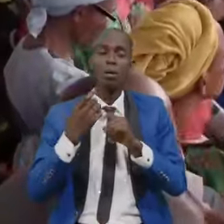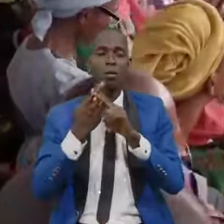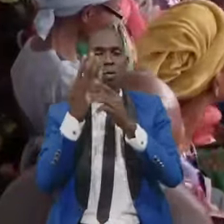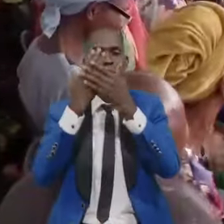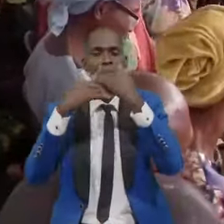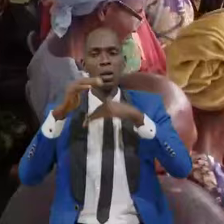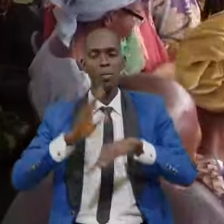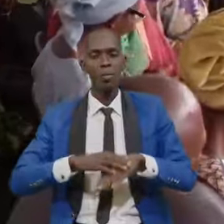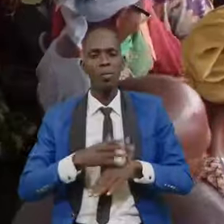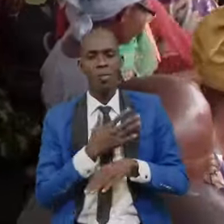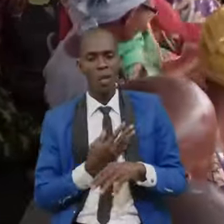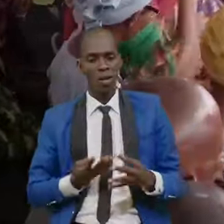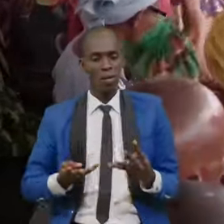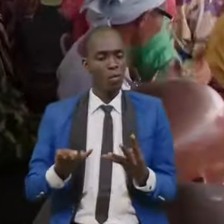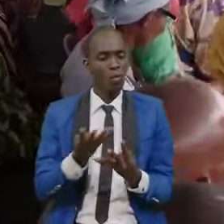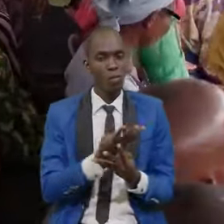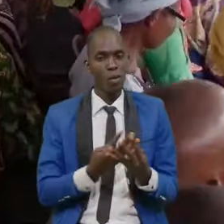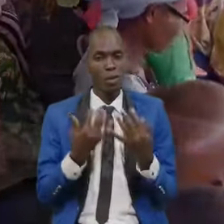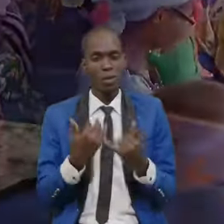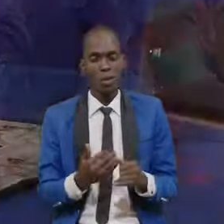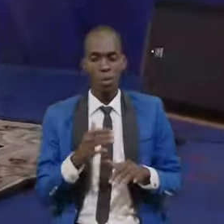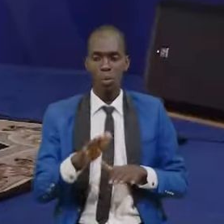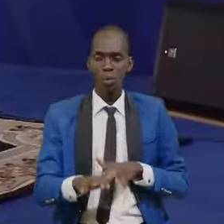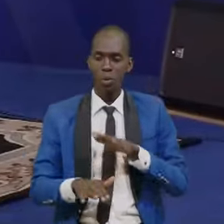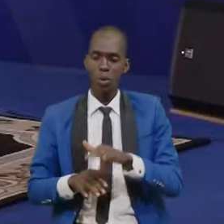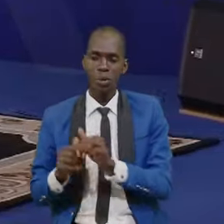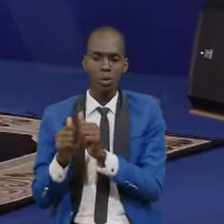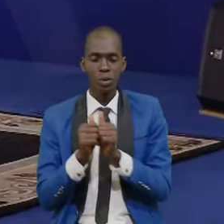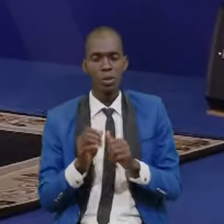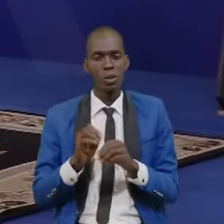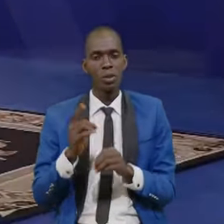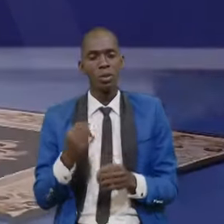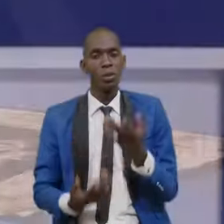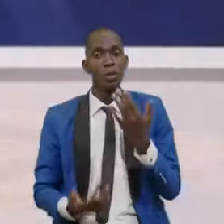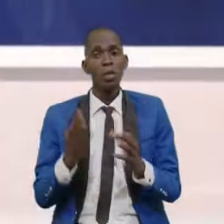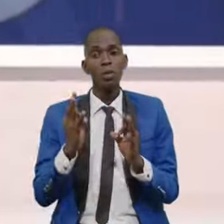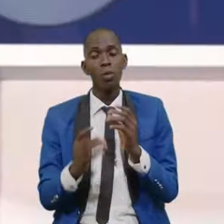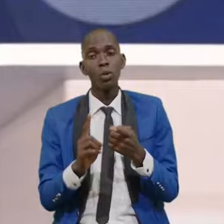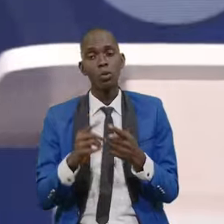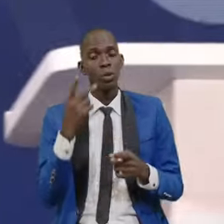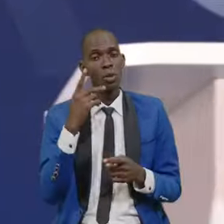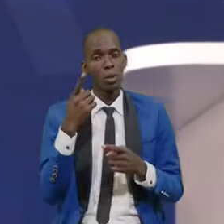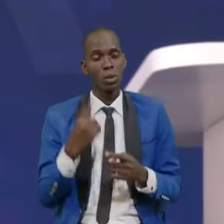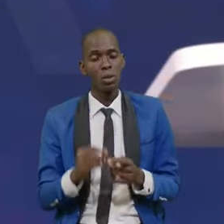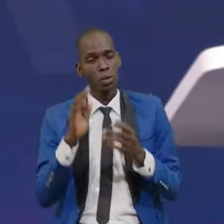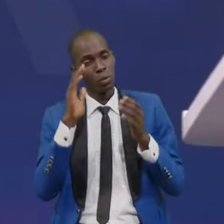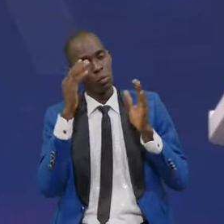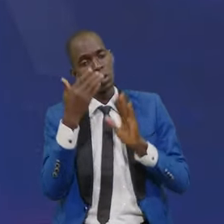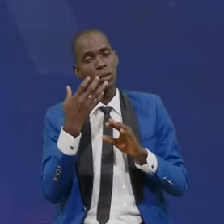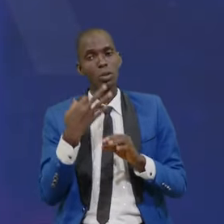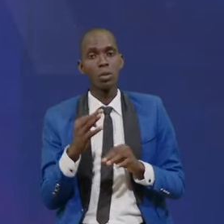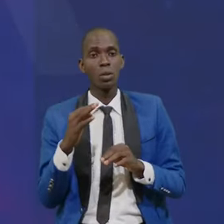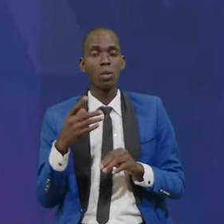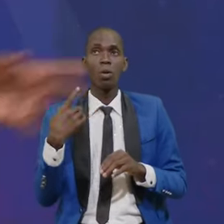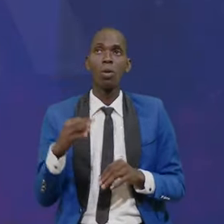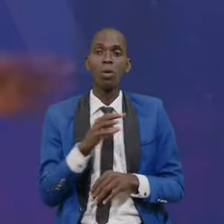were walking in the fire. If you want to see the presence of Christ and the companionship of Christ, every